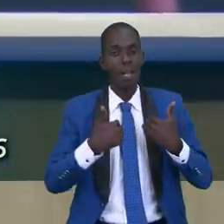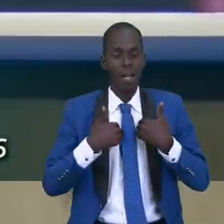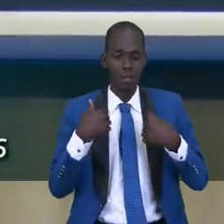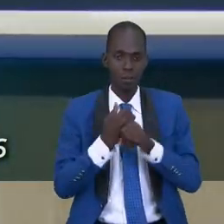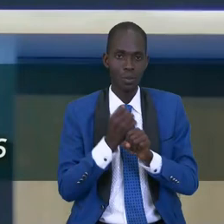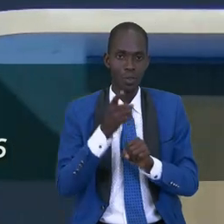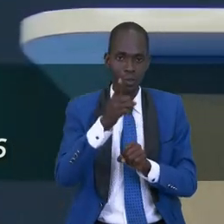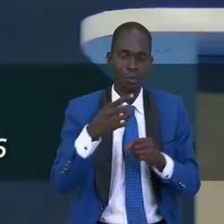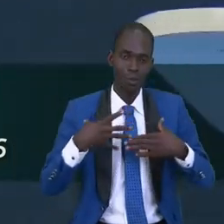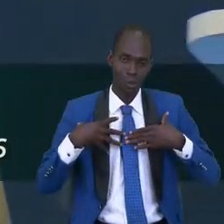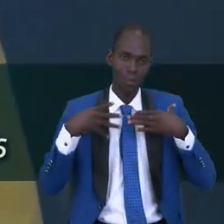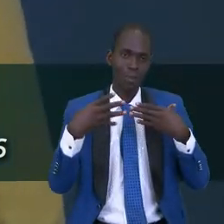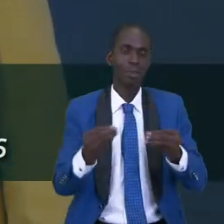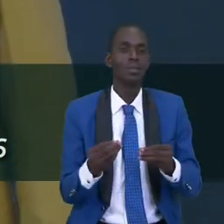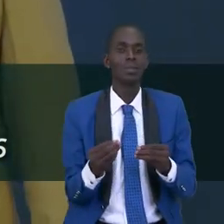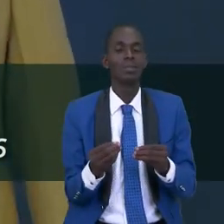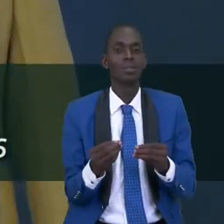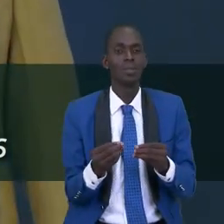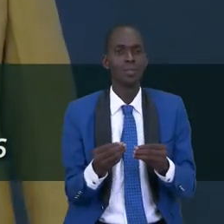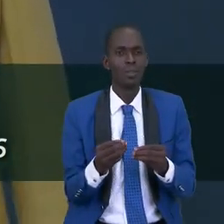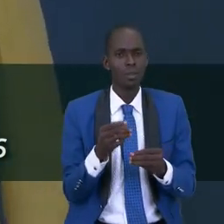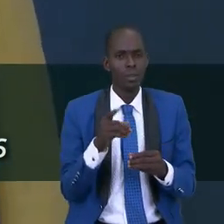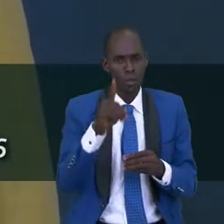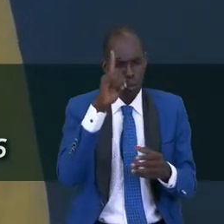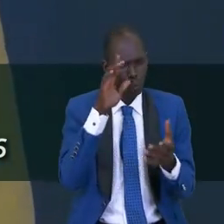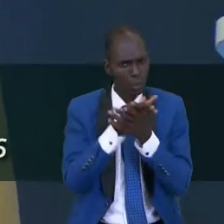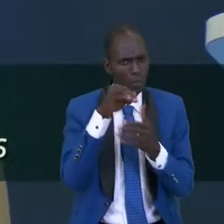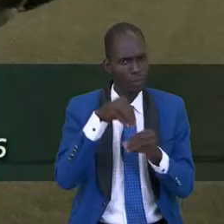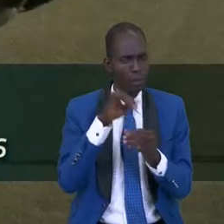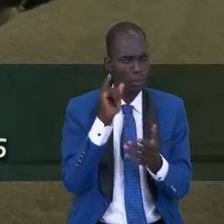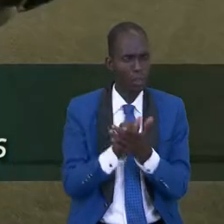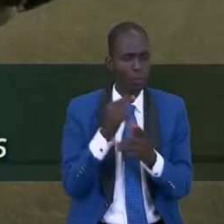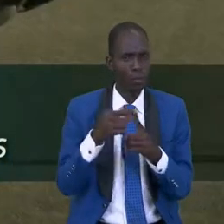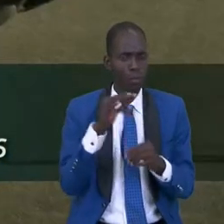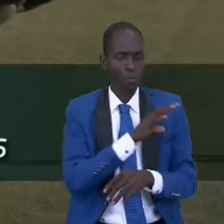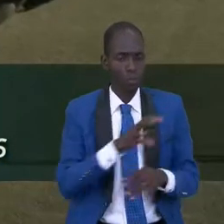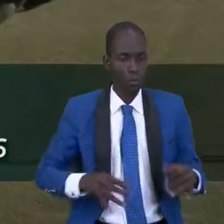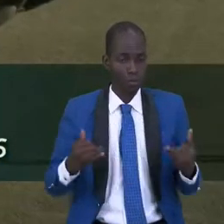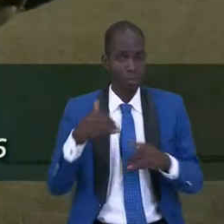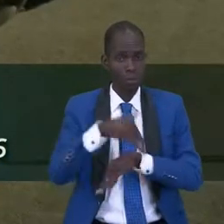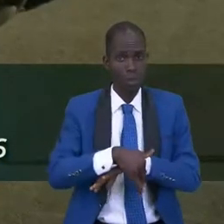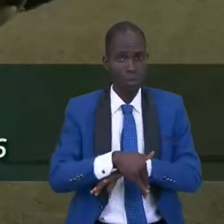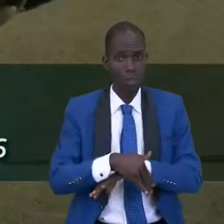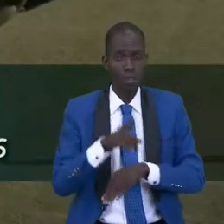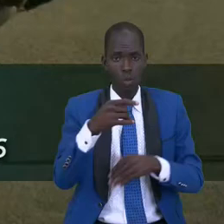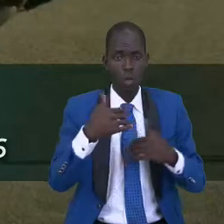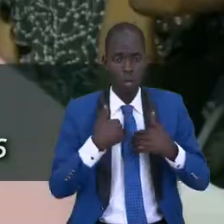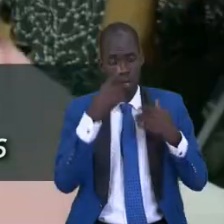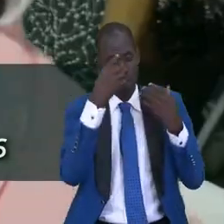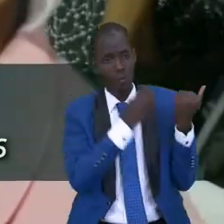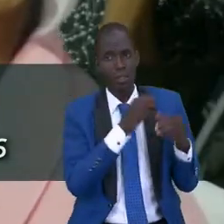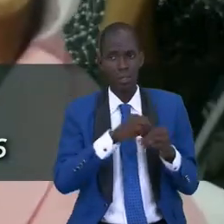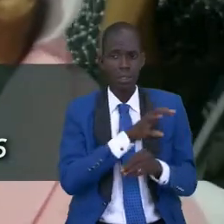thee whole. Anybody believe in Christ tonight? Having faith in Christ